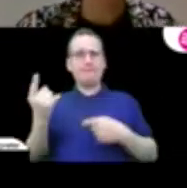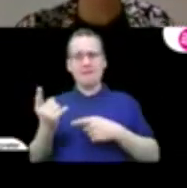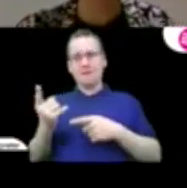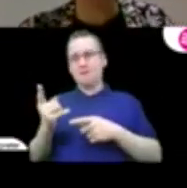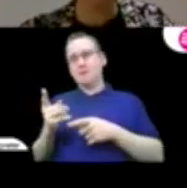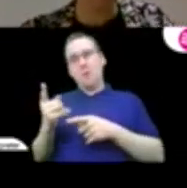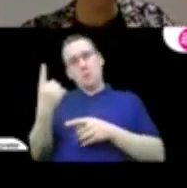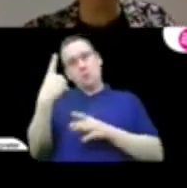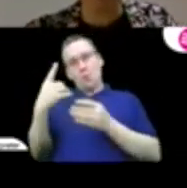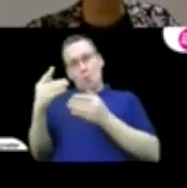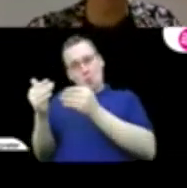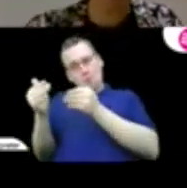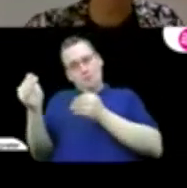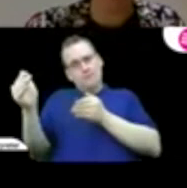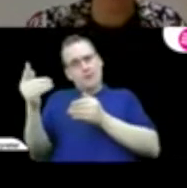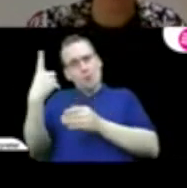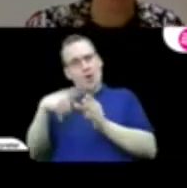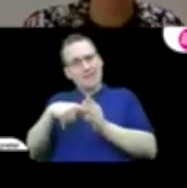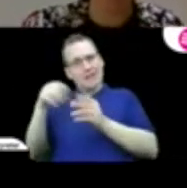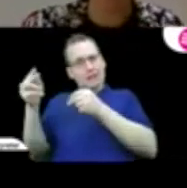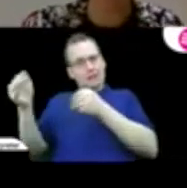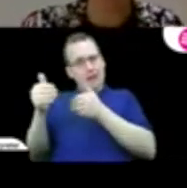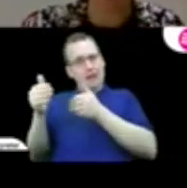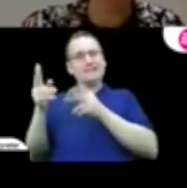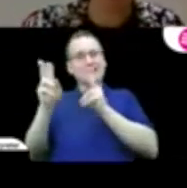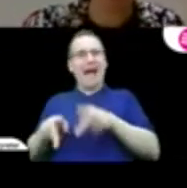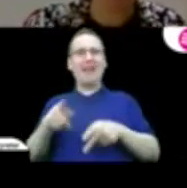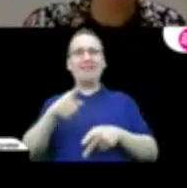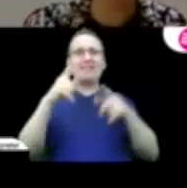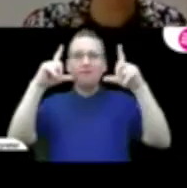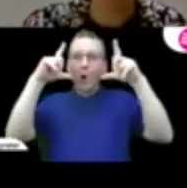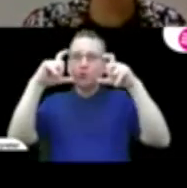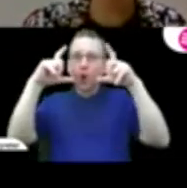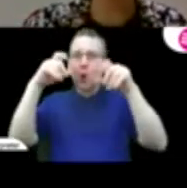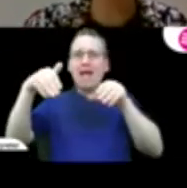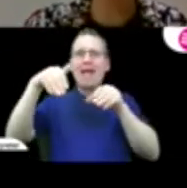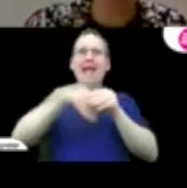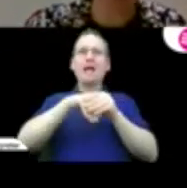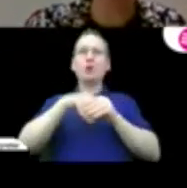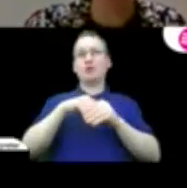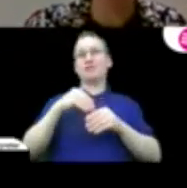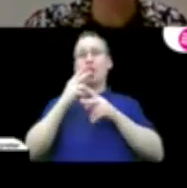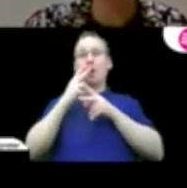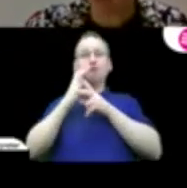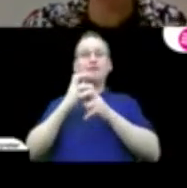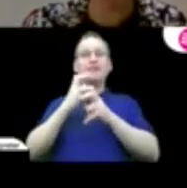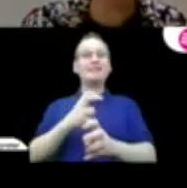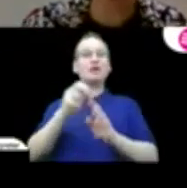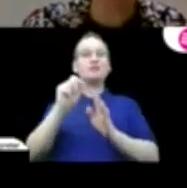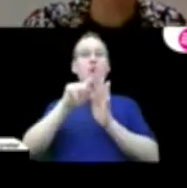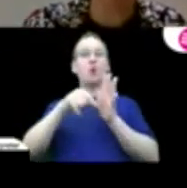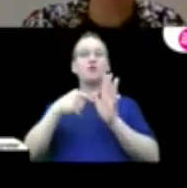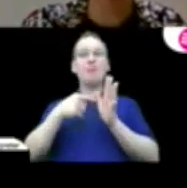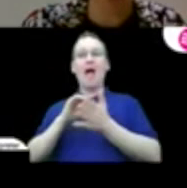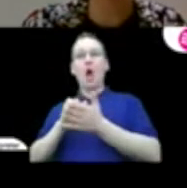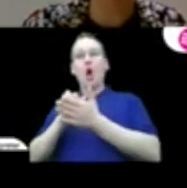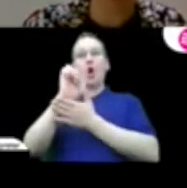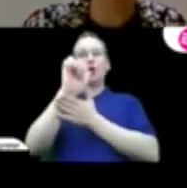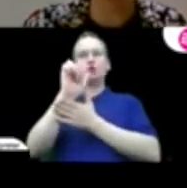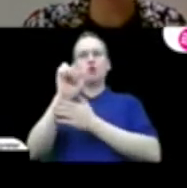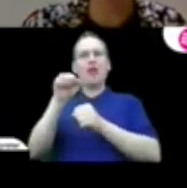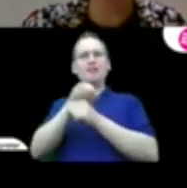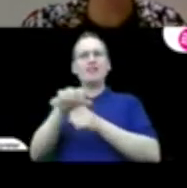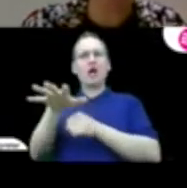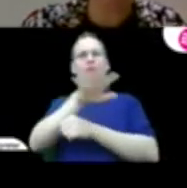And this rather amazing photo was included as part of a research project by cultural geographer